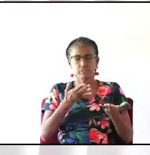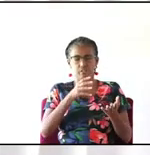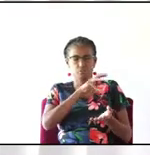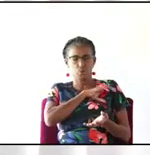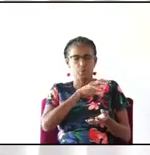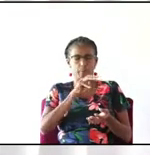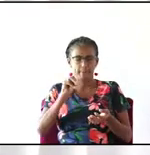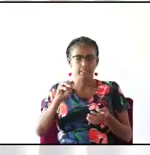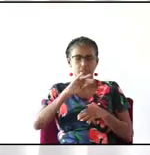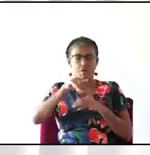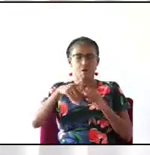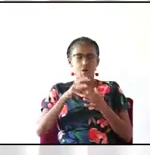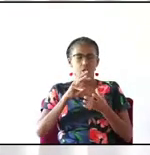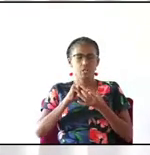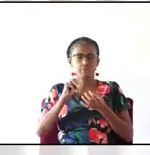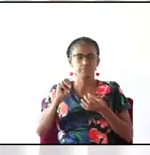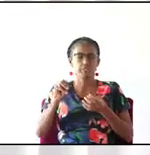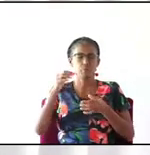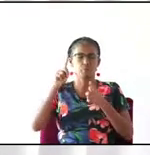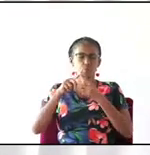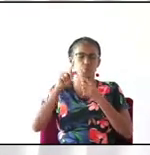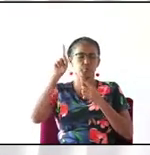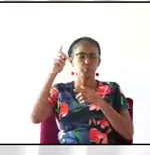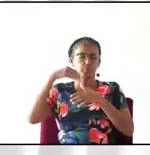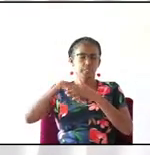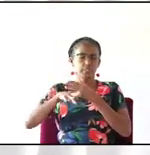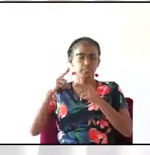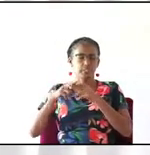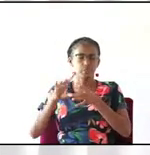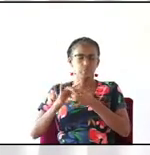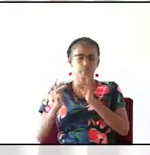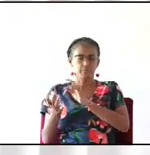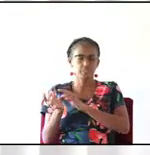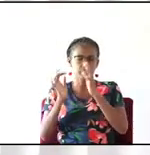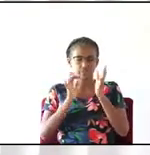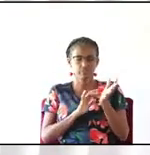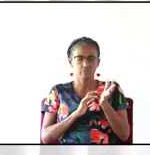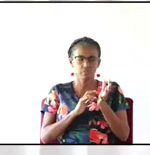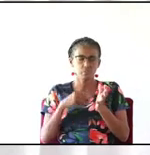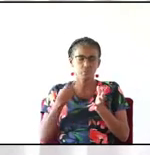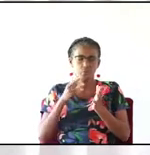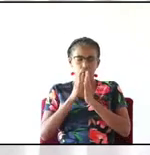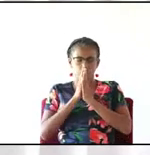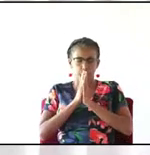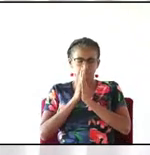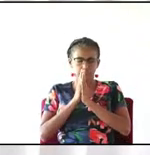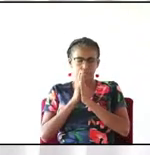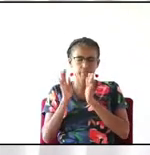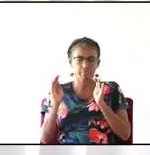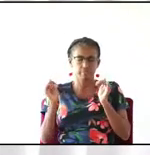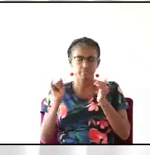you in the name of Jesus. We pray that even when they walk through the valley,